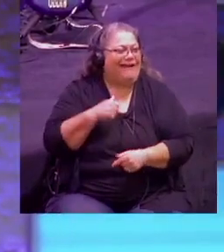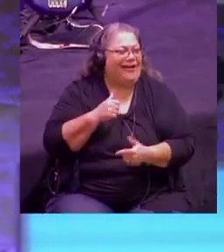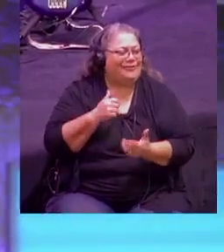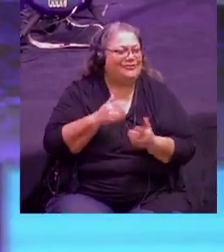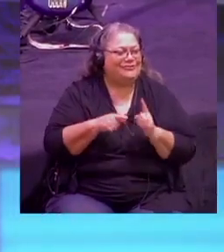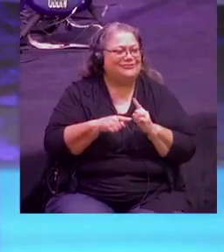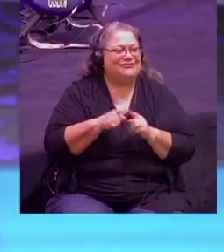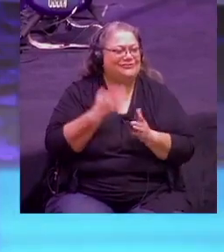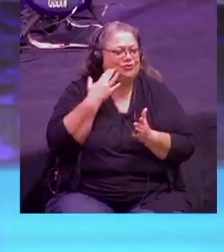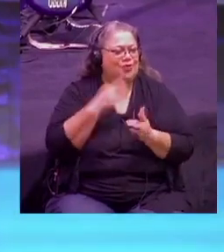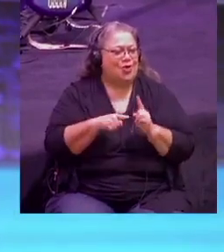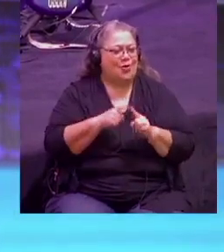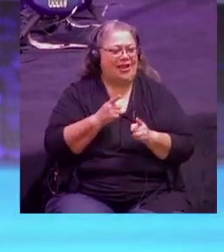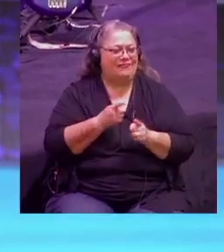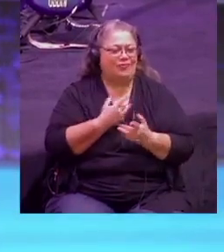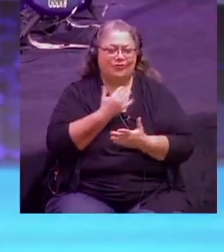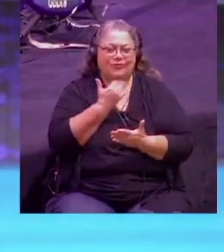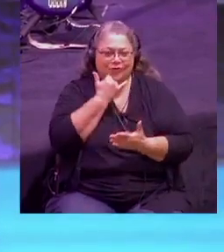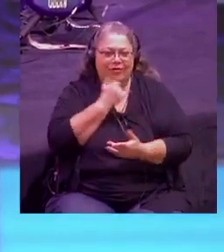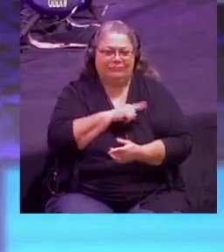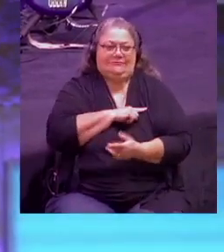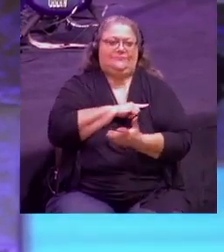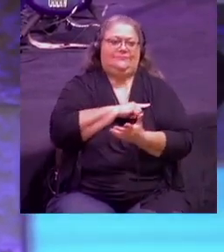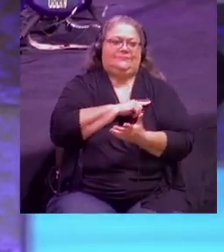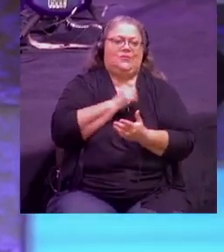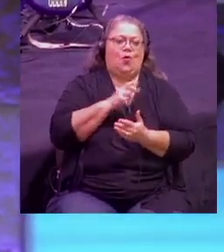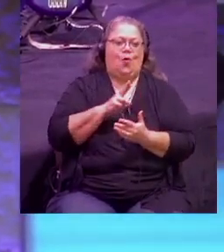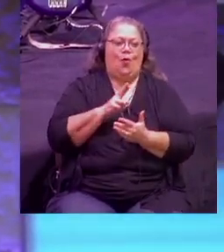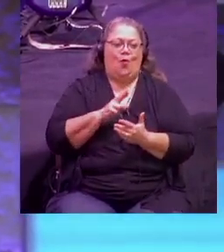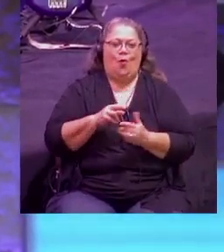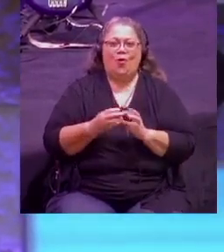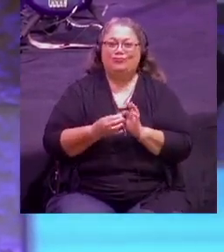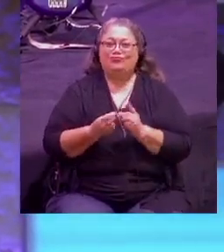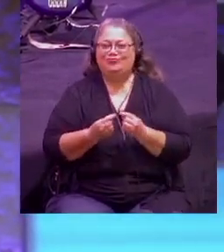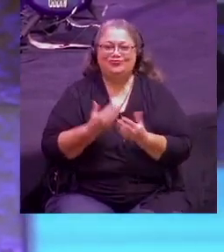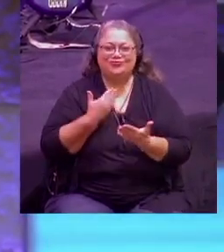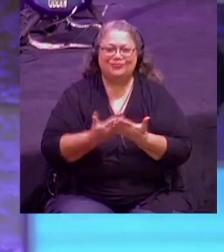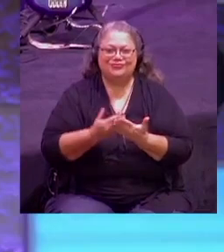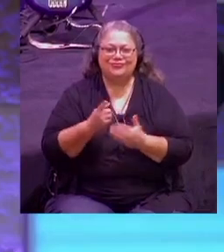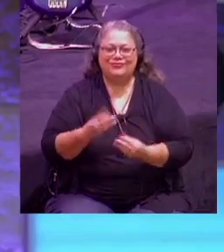voice of the Holy Spirit. Fourth thing